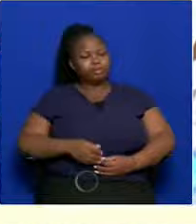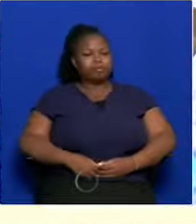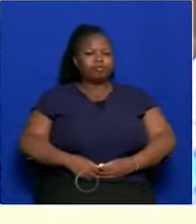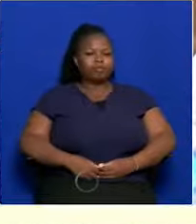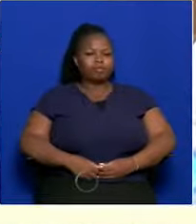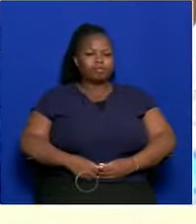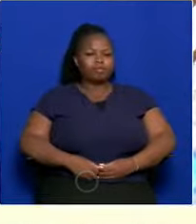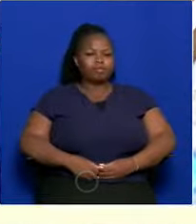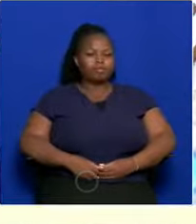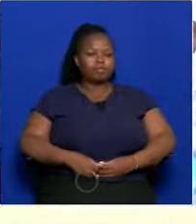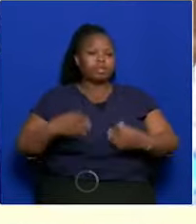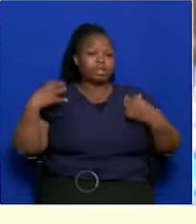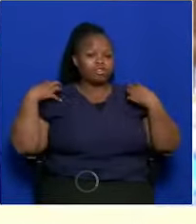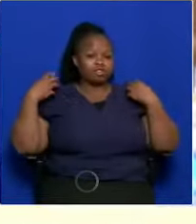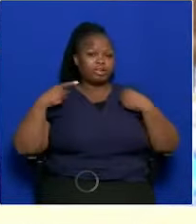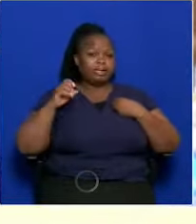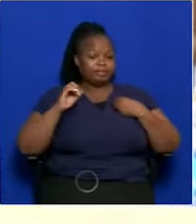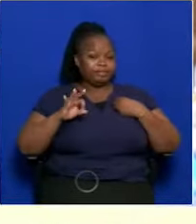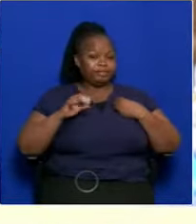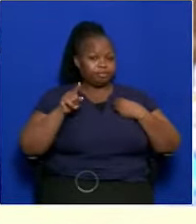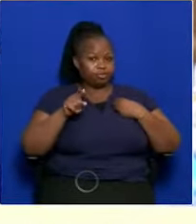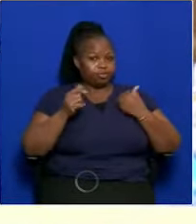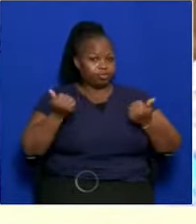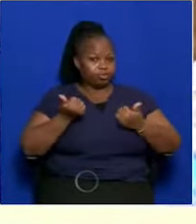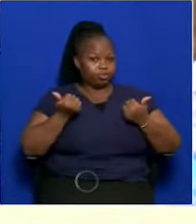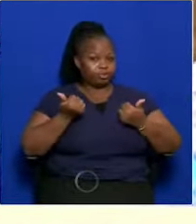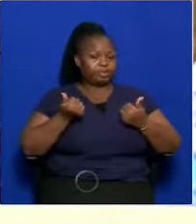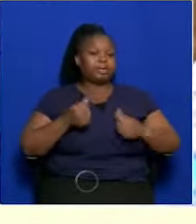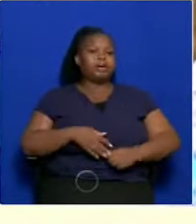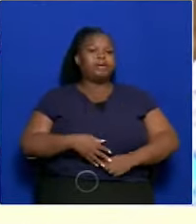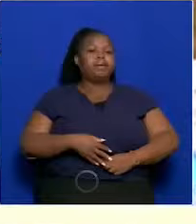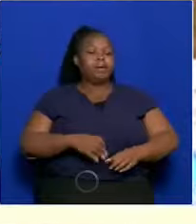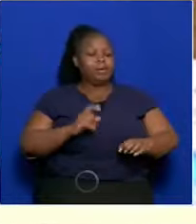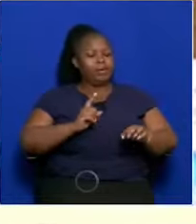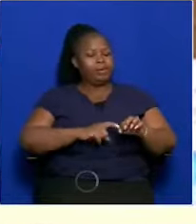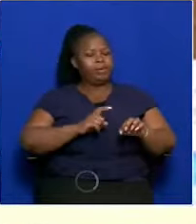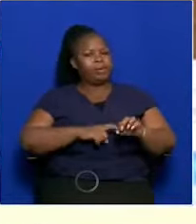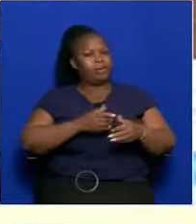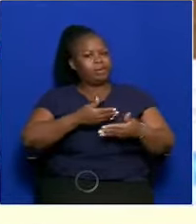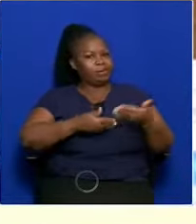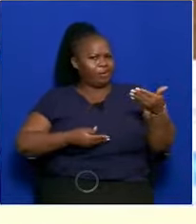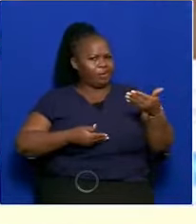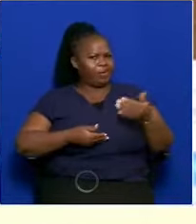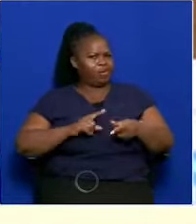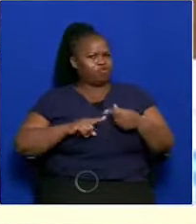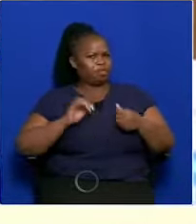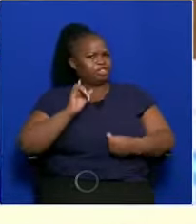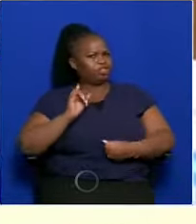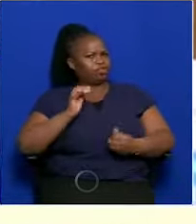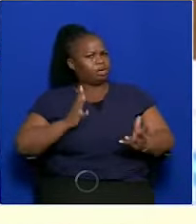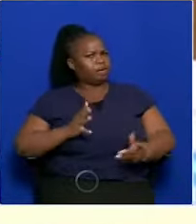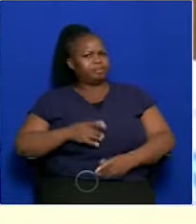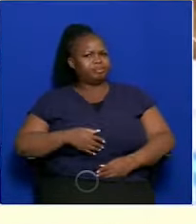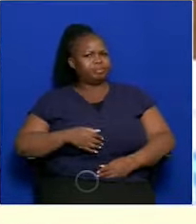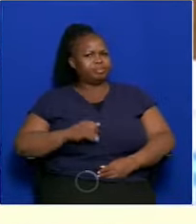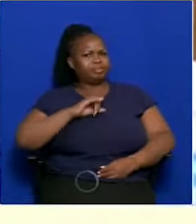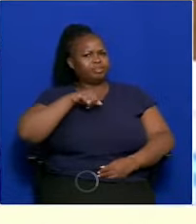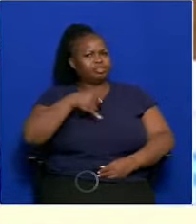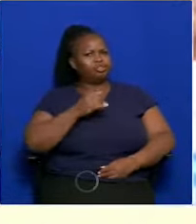if you already had the quotation from the insurer, why did you need the JBI